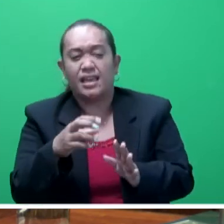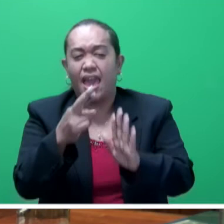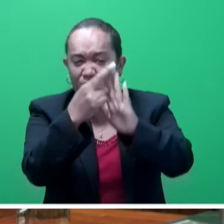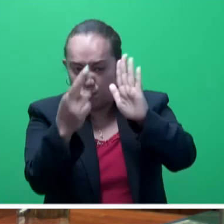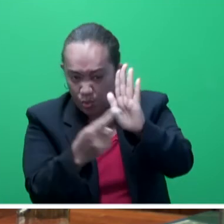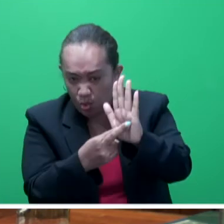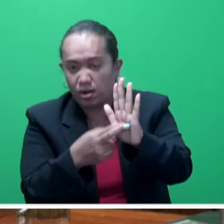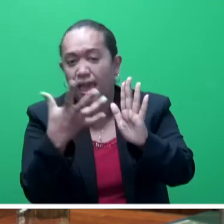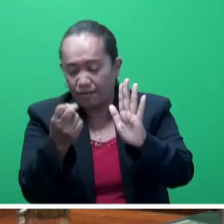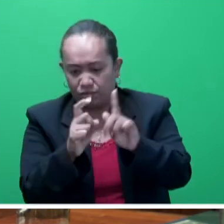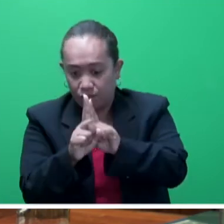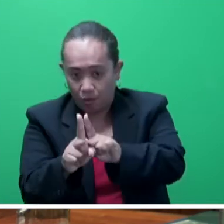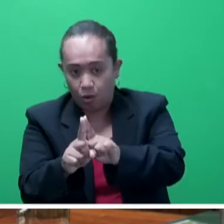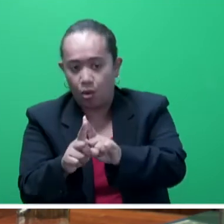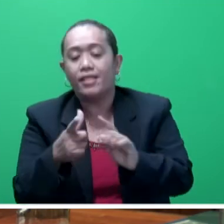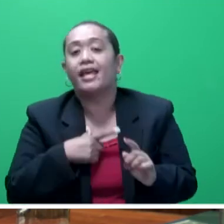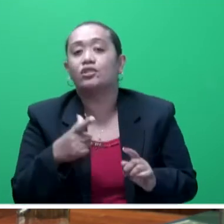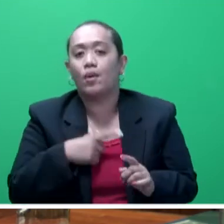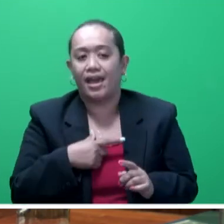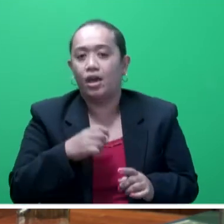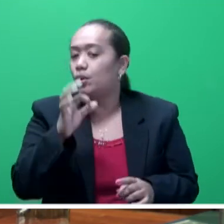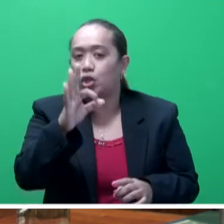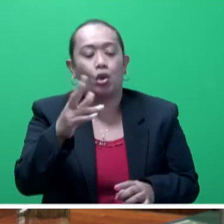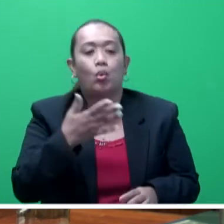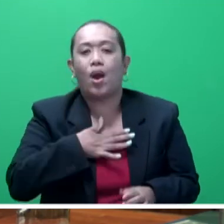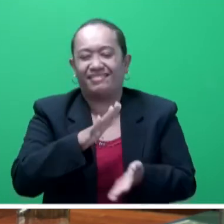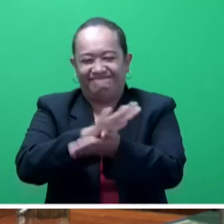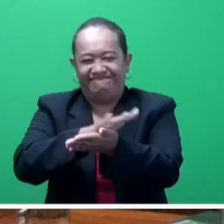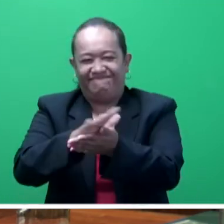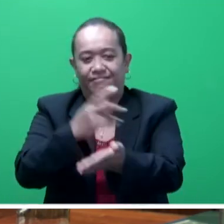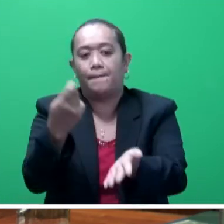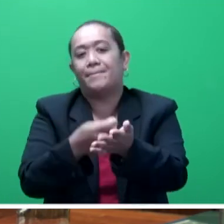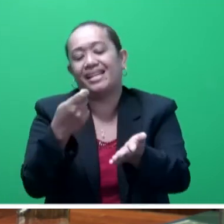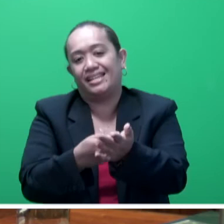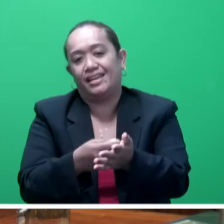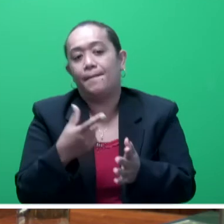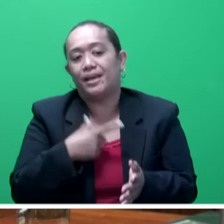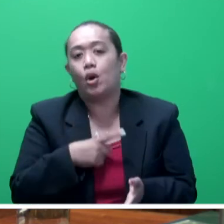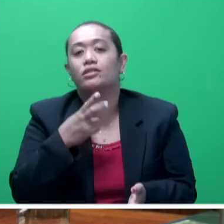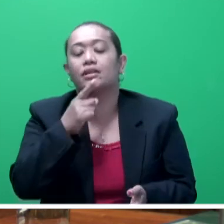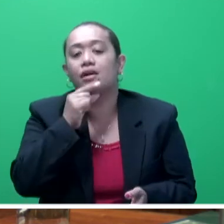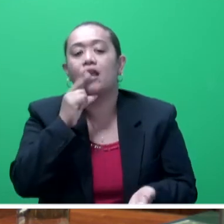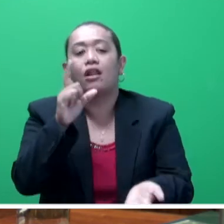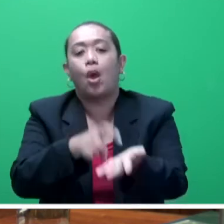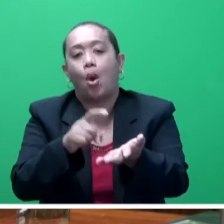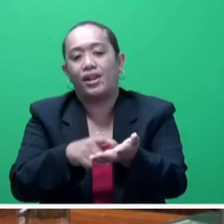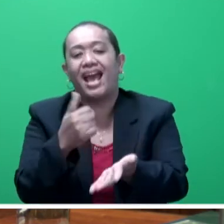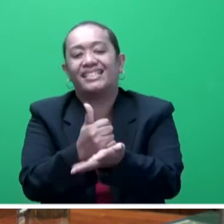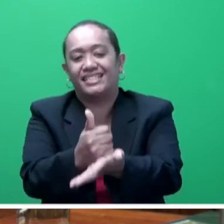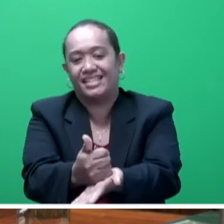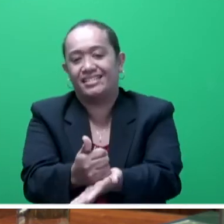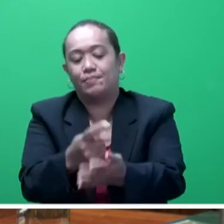place to prevent misuse of well-intended debt assistance